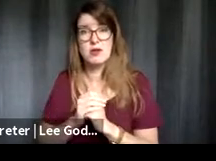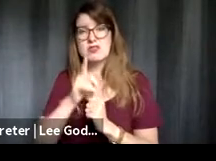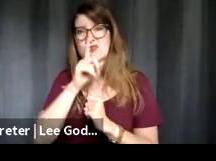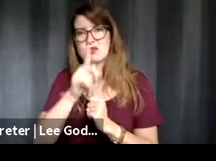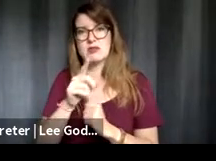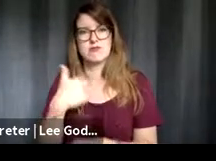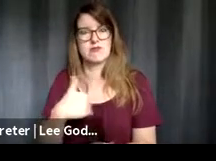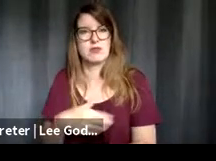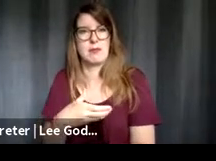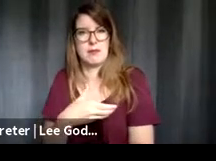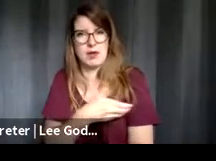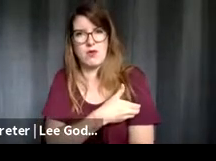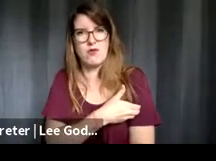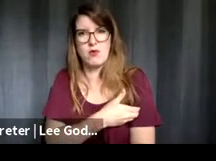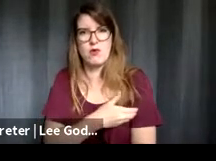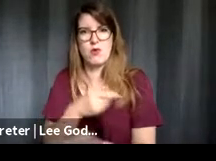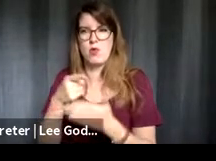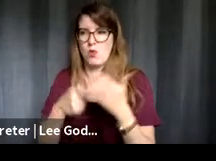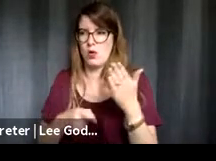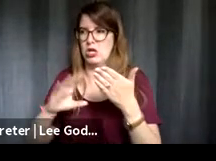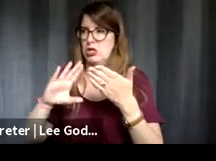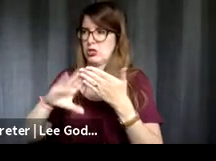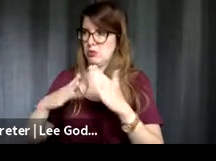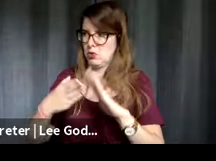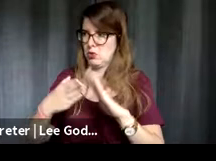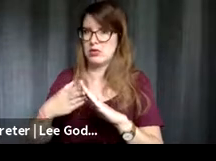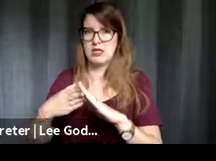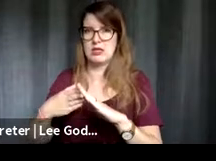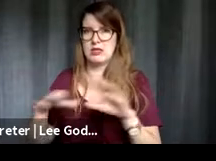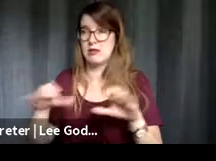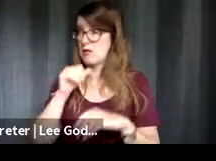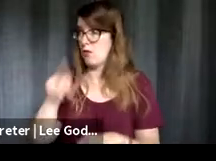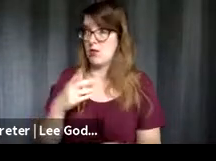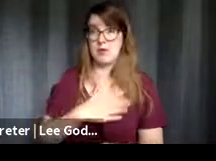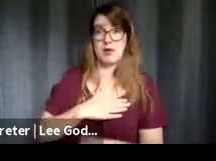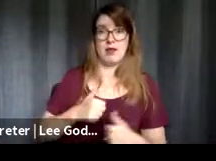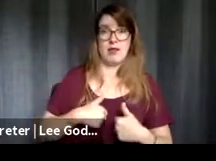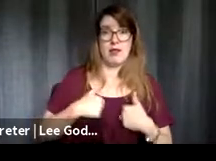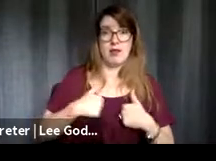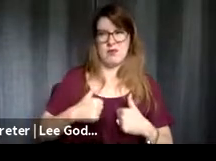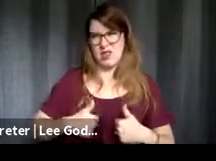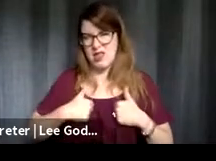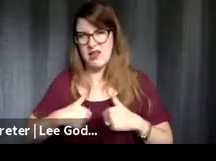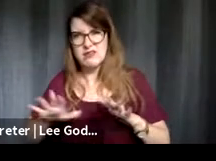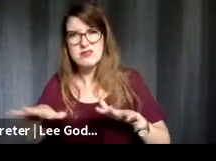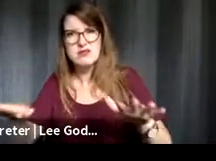really powerful what community has done, not only for my life, but in the lives around